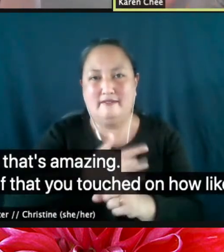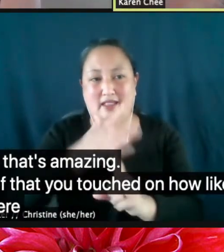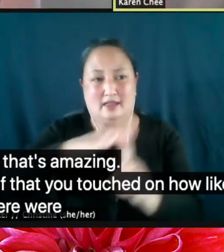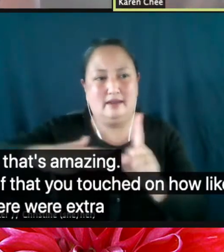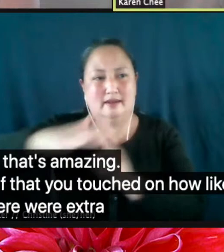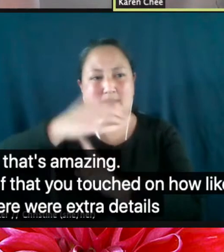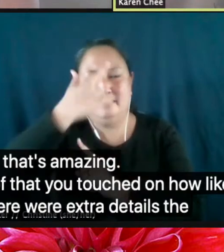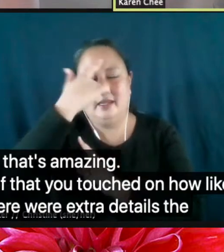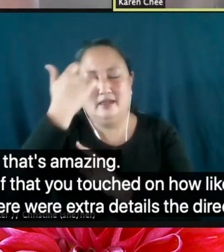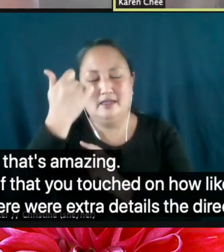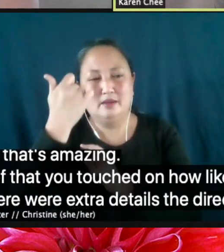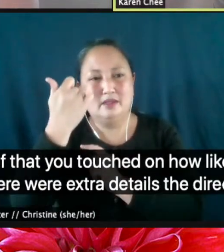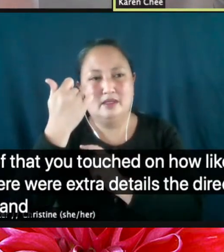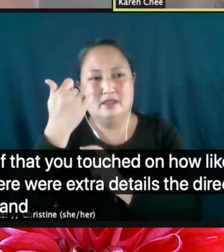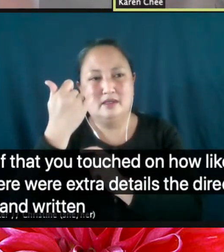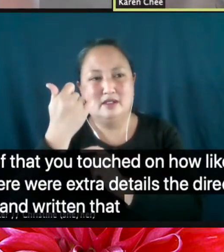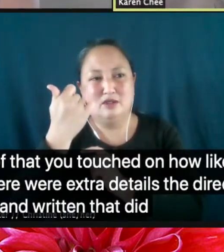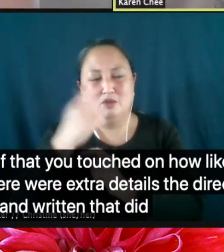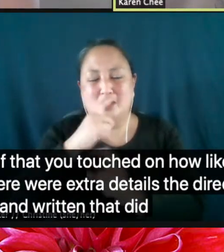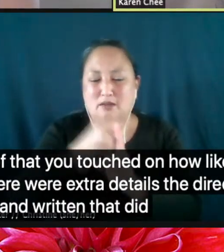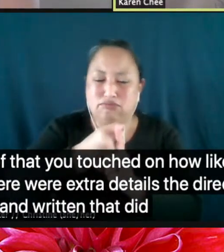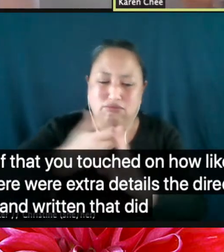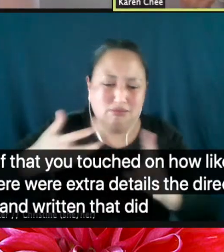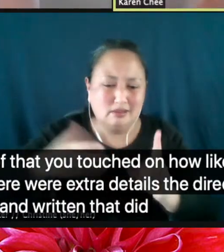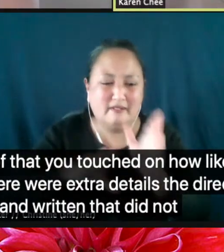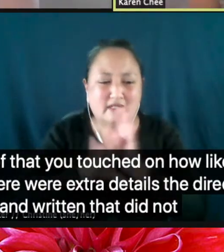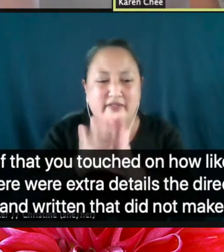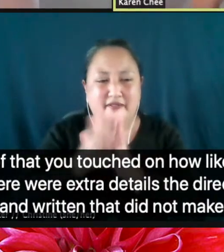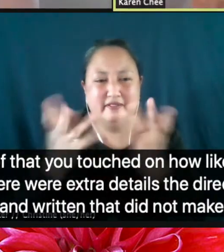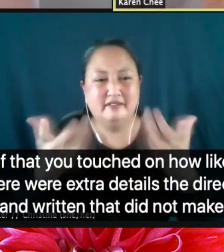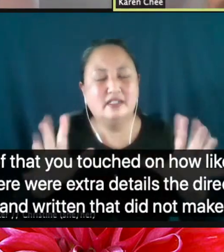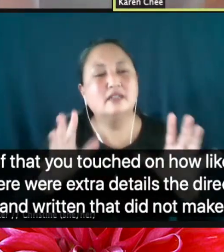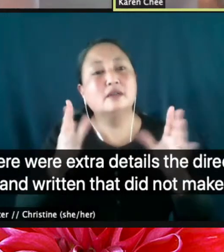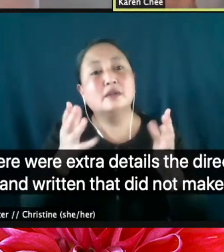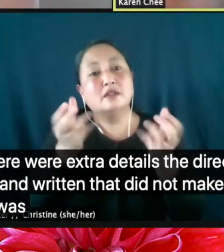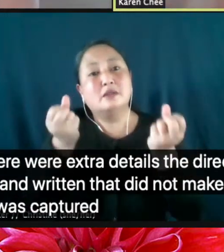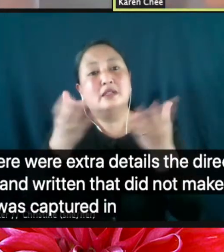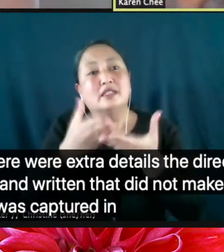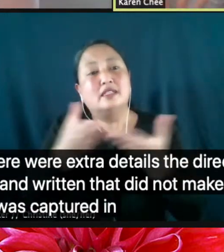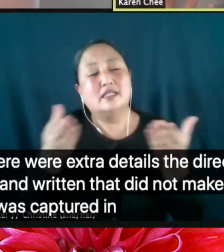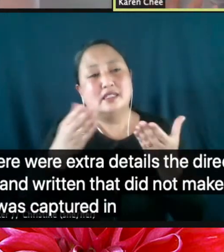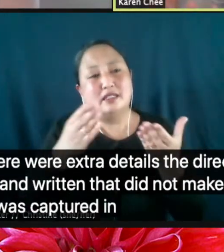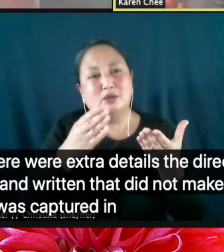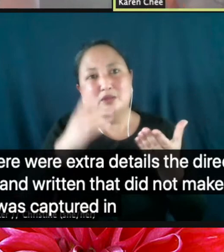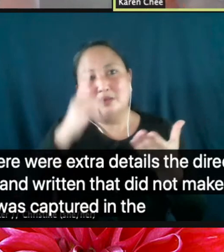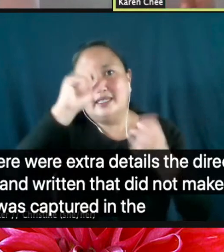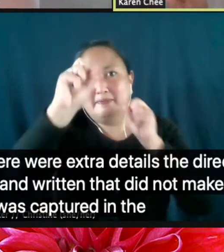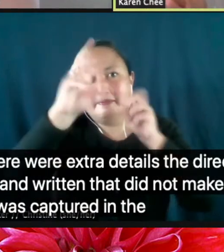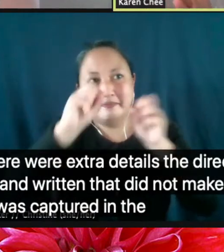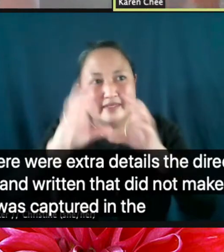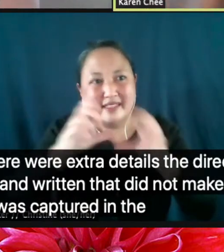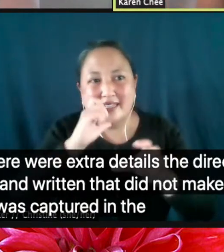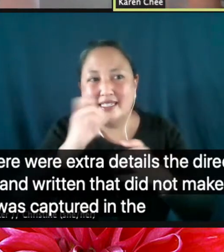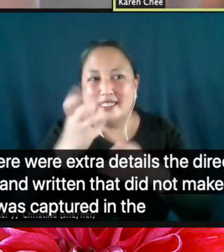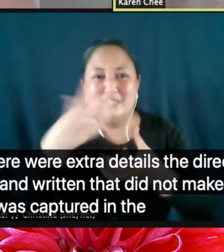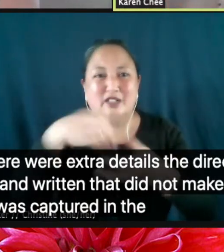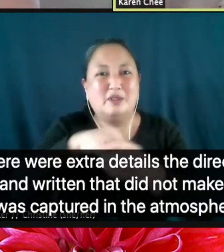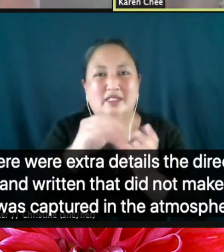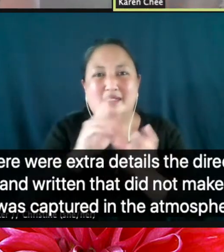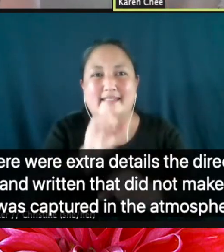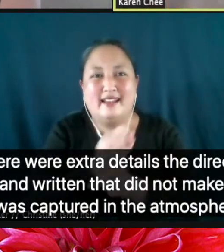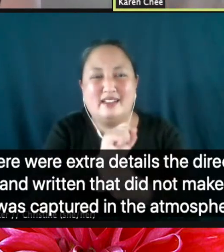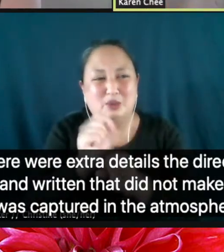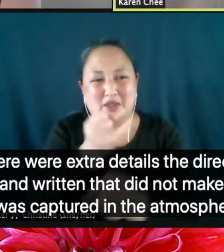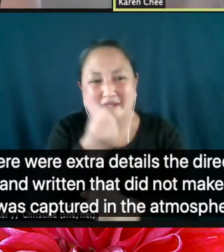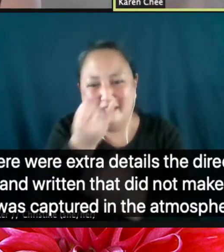they were so fleshed out. Were there things in the novel that you were so excited to have brainstormed or thought up that didn't make it into the actual